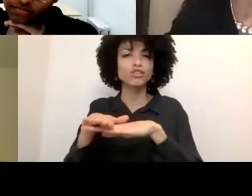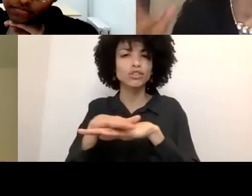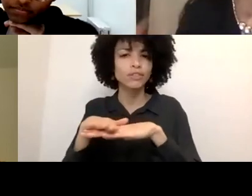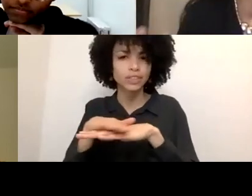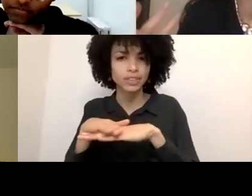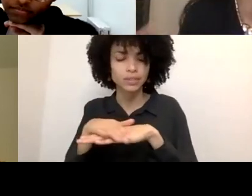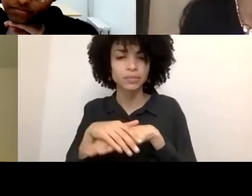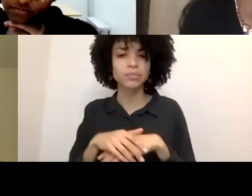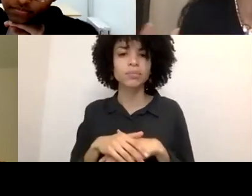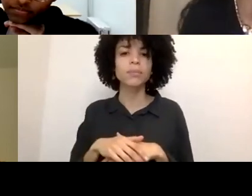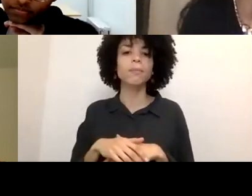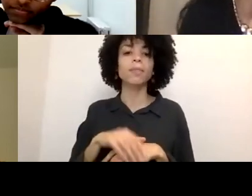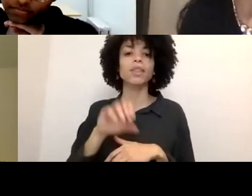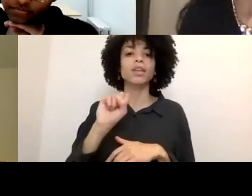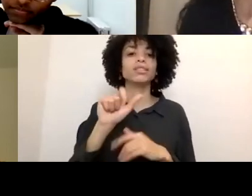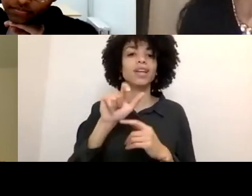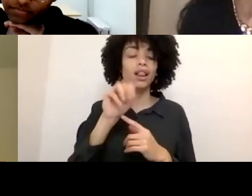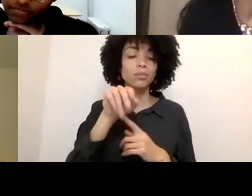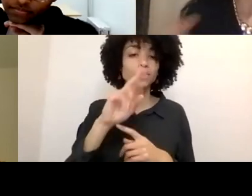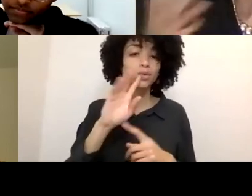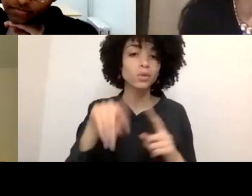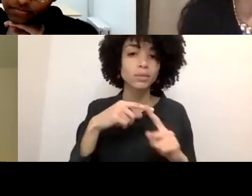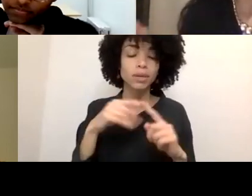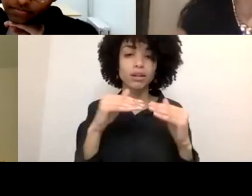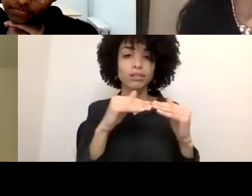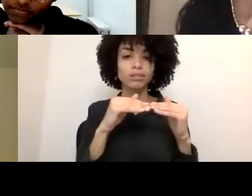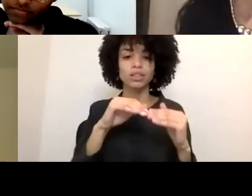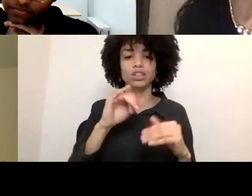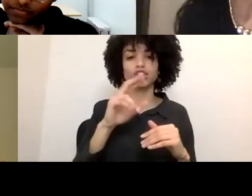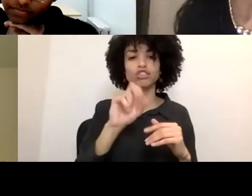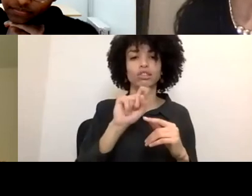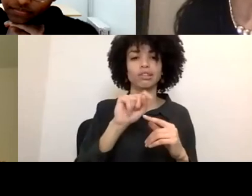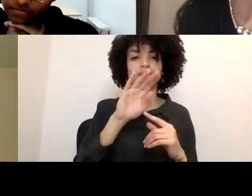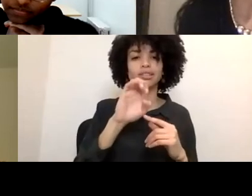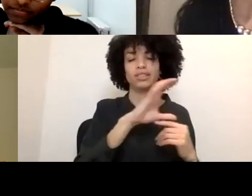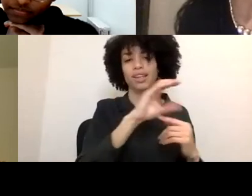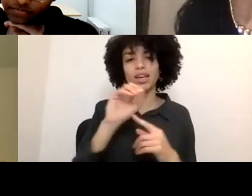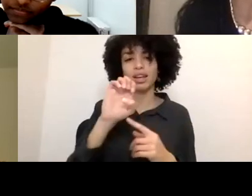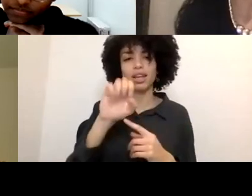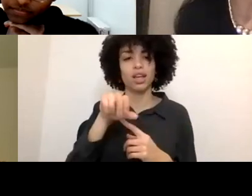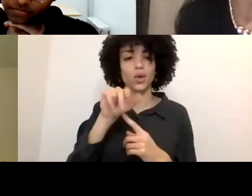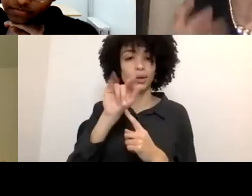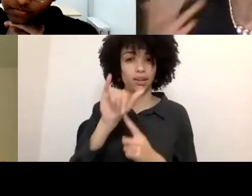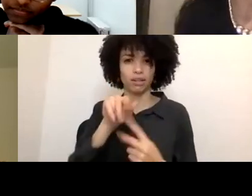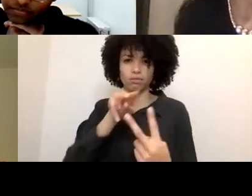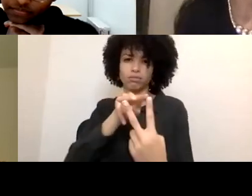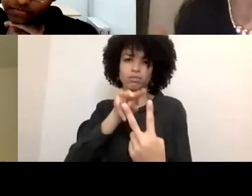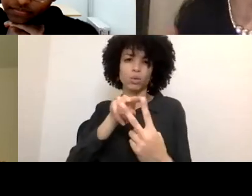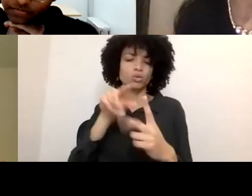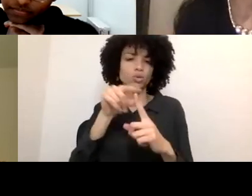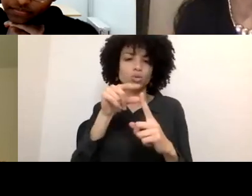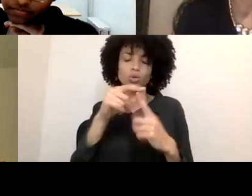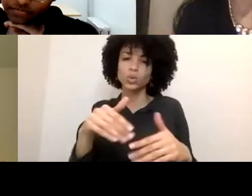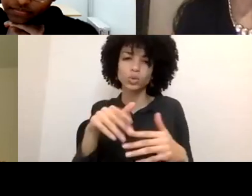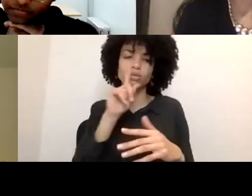world. Salim, you've talked about justice and equity. Those are 2 terms that are also, I think, pretty central to the work that we do at Nathan Cummings.